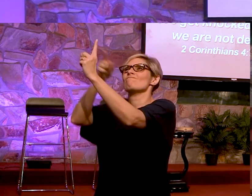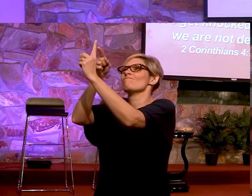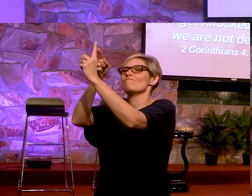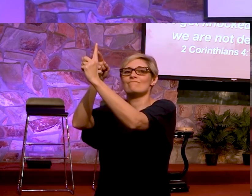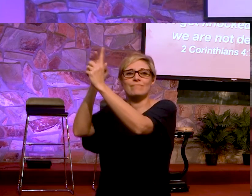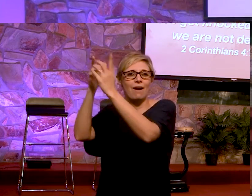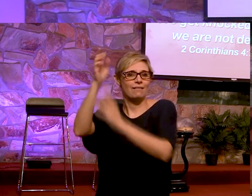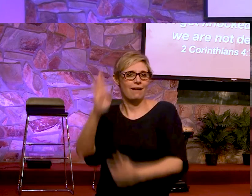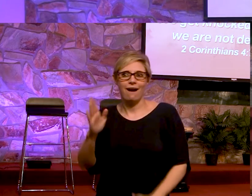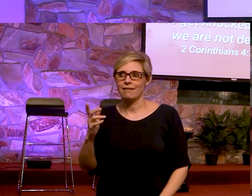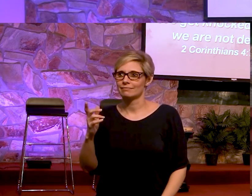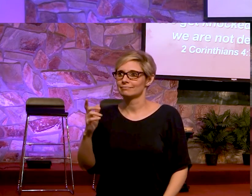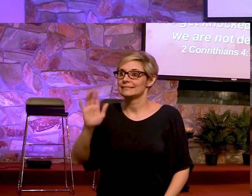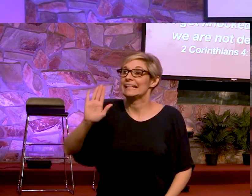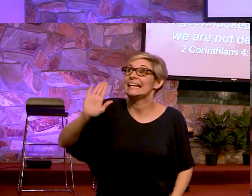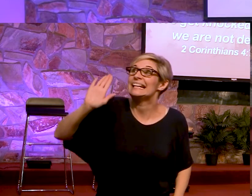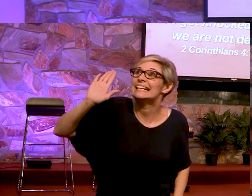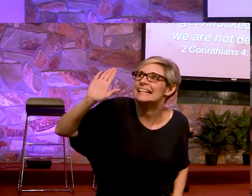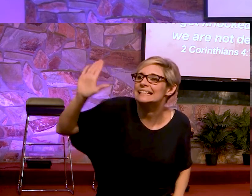do